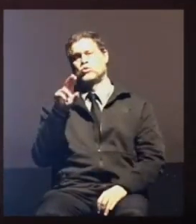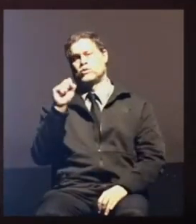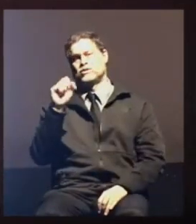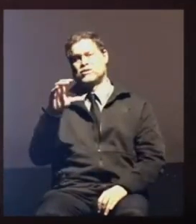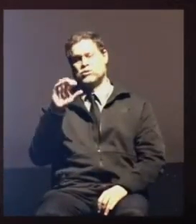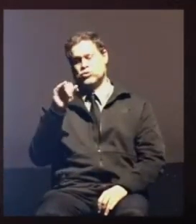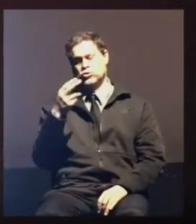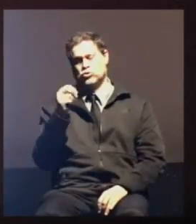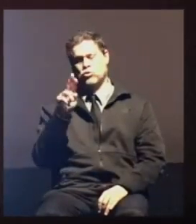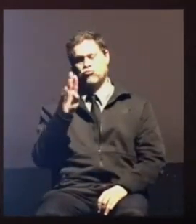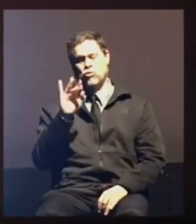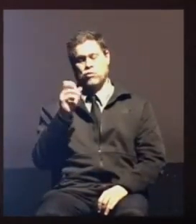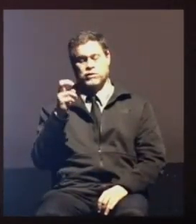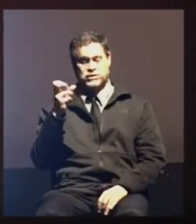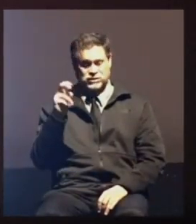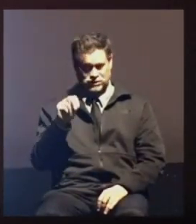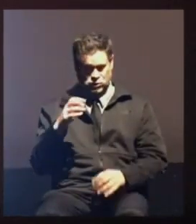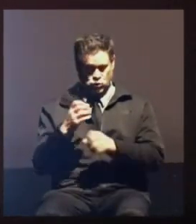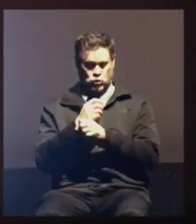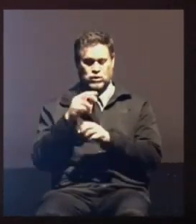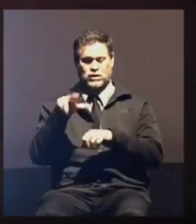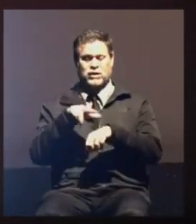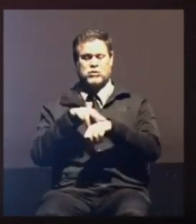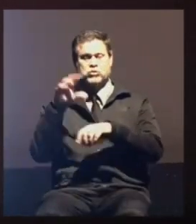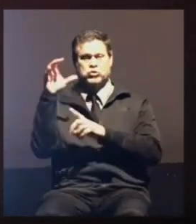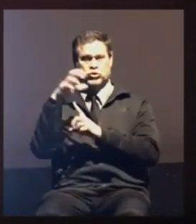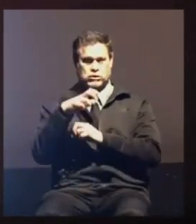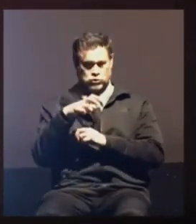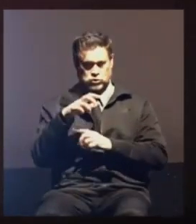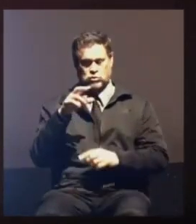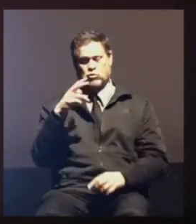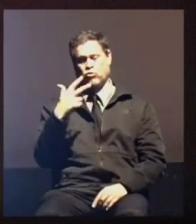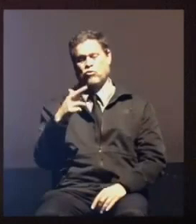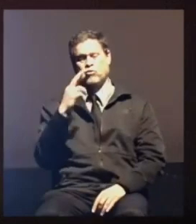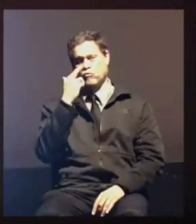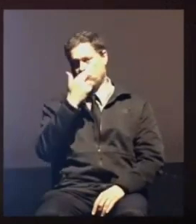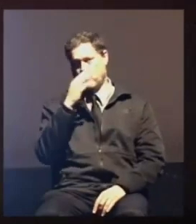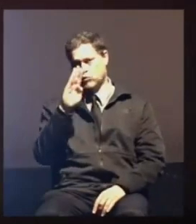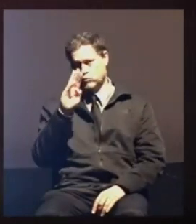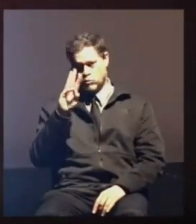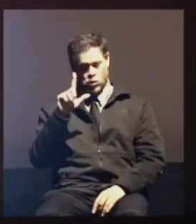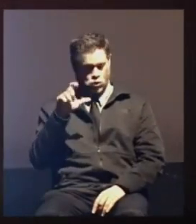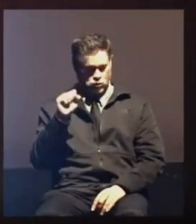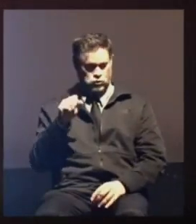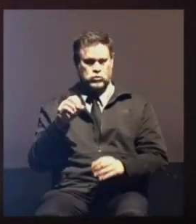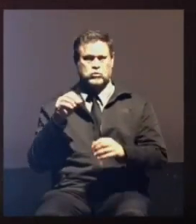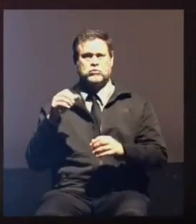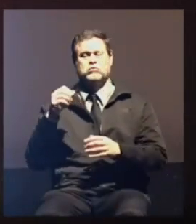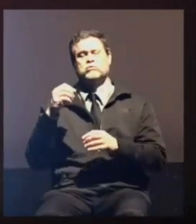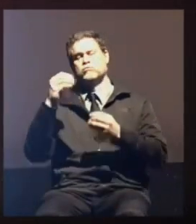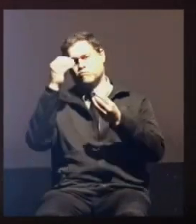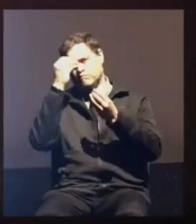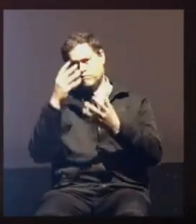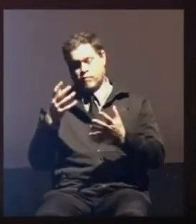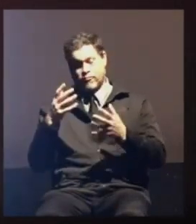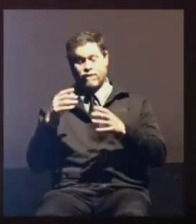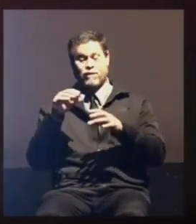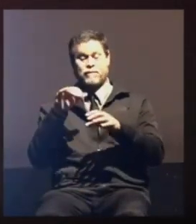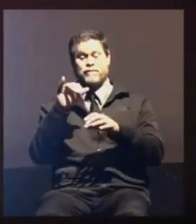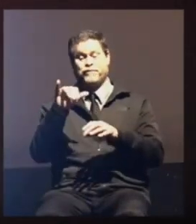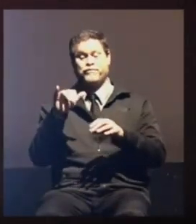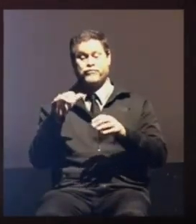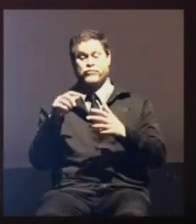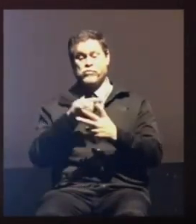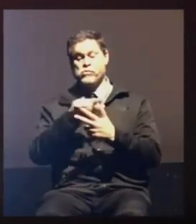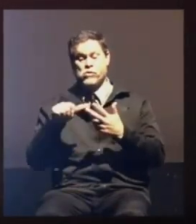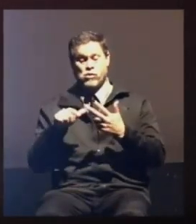under John Robinson, winning one national championship and three Rose Bowls. He's credited for influencing several current and potential Hall